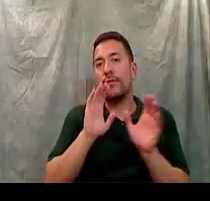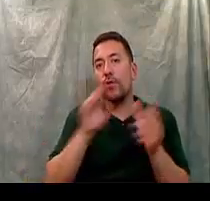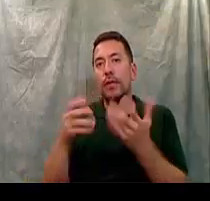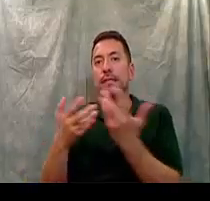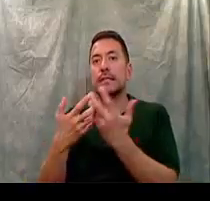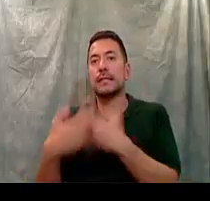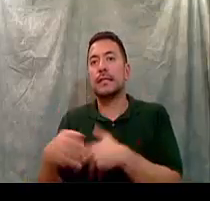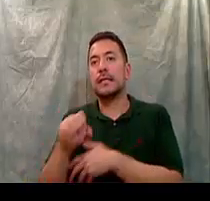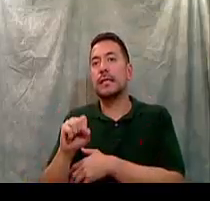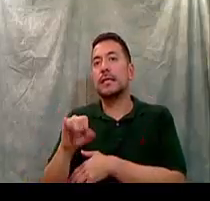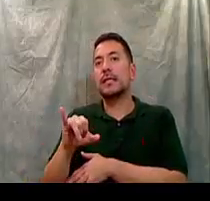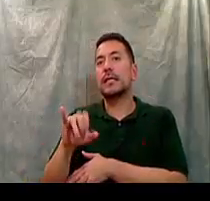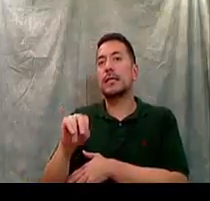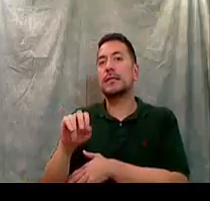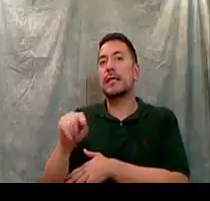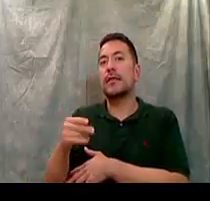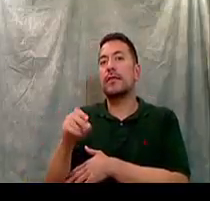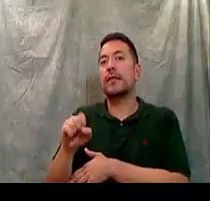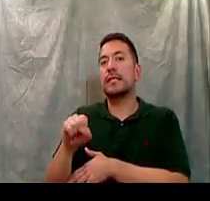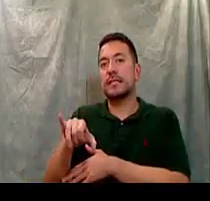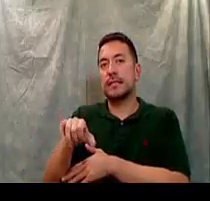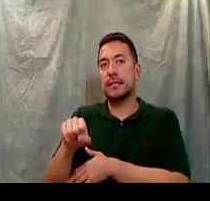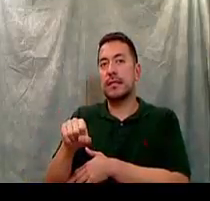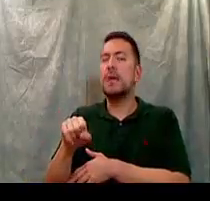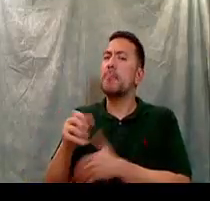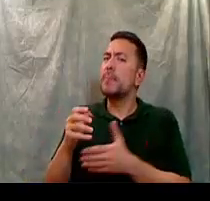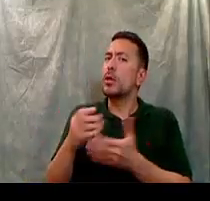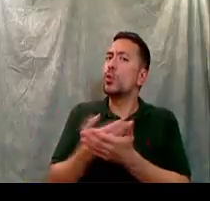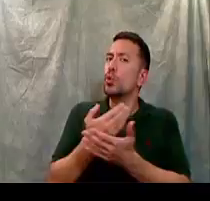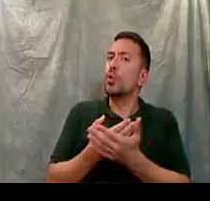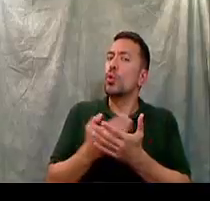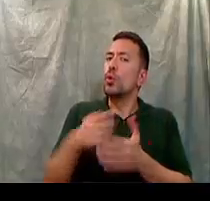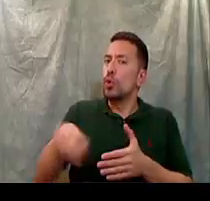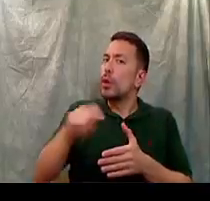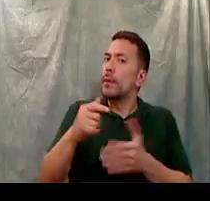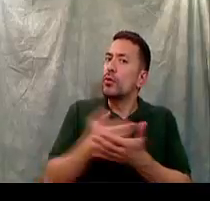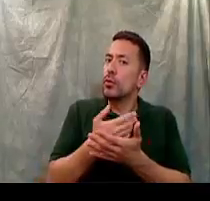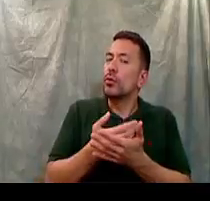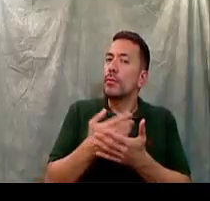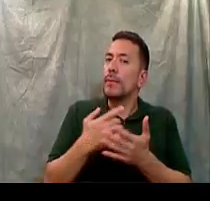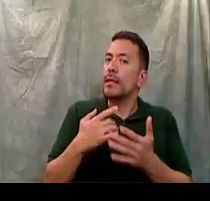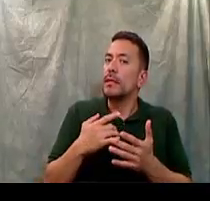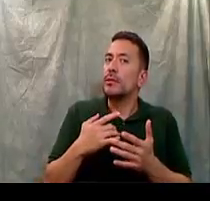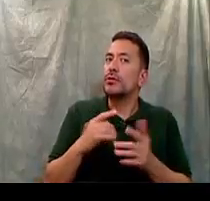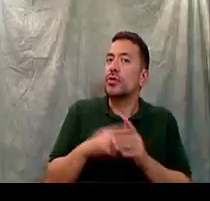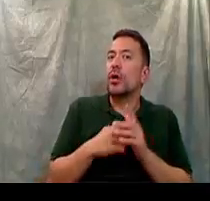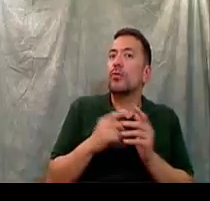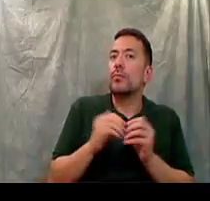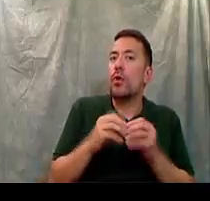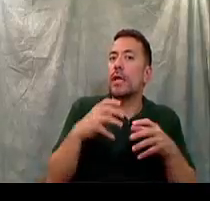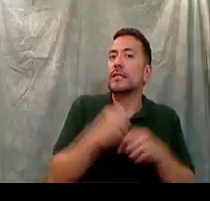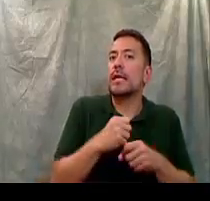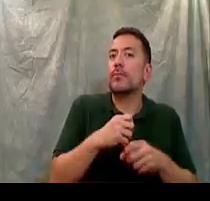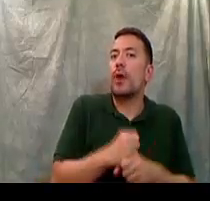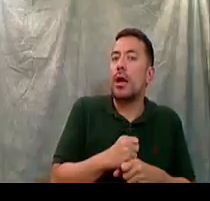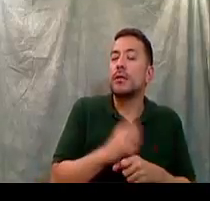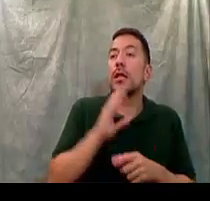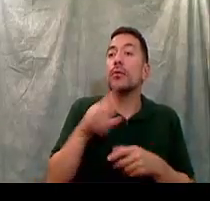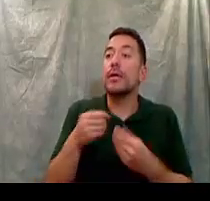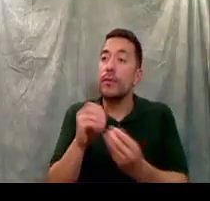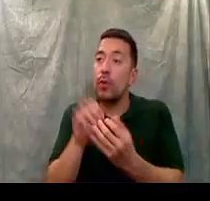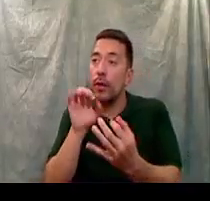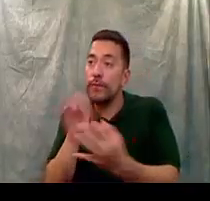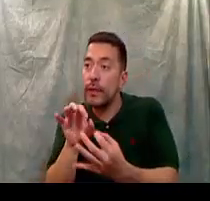know, initially, the first time you do this, you might be more on the summarizing zone, and we'll have to work through processes of feedback and revision to get you more in the